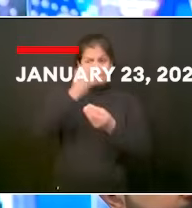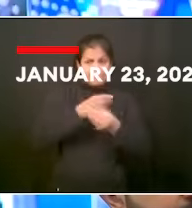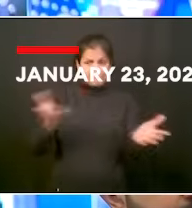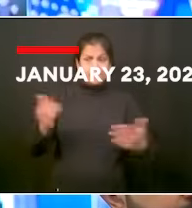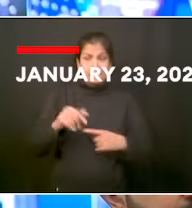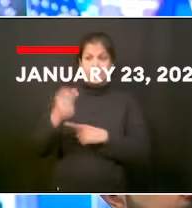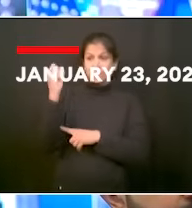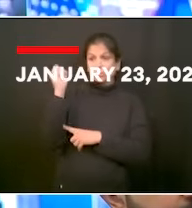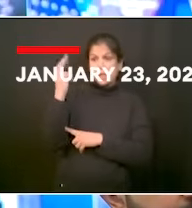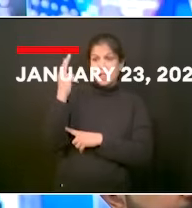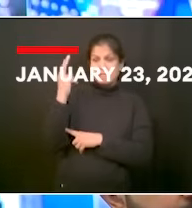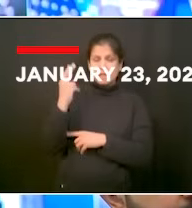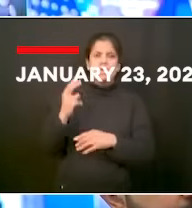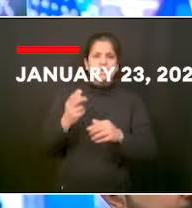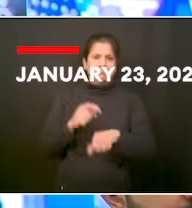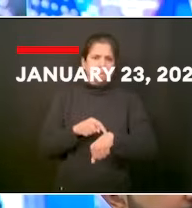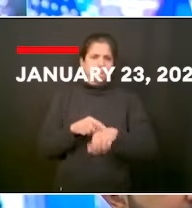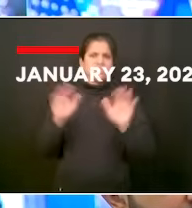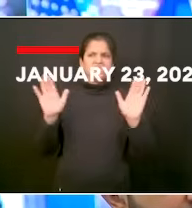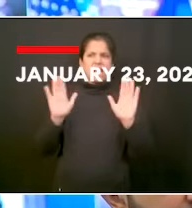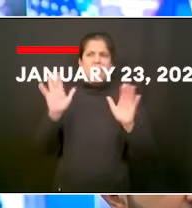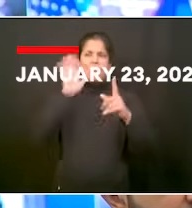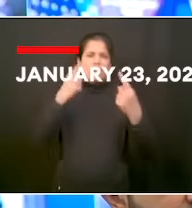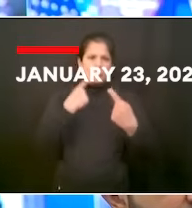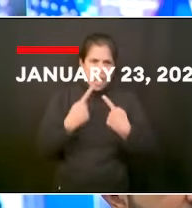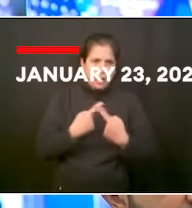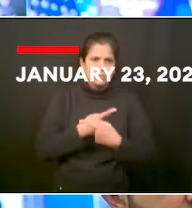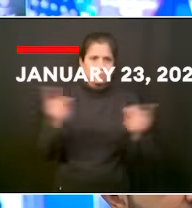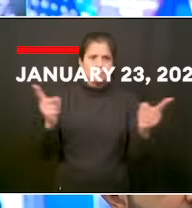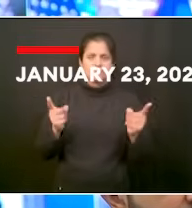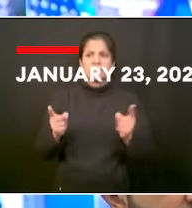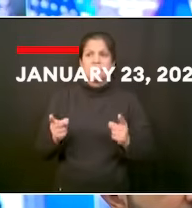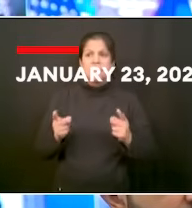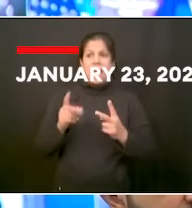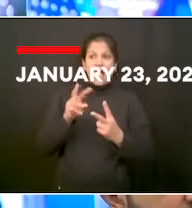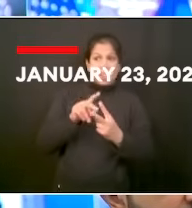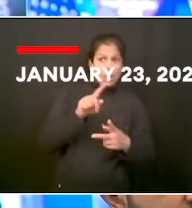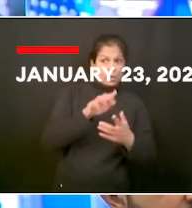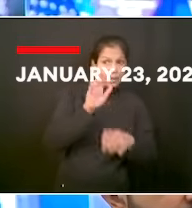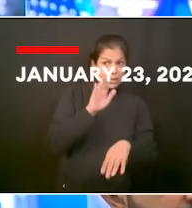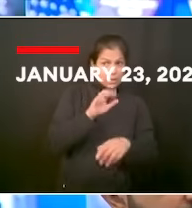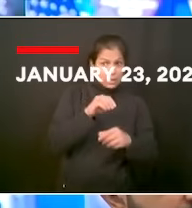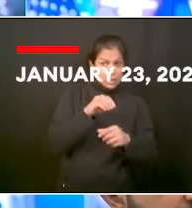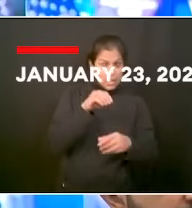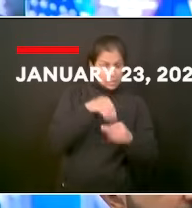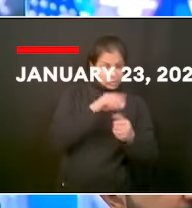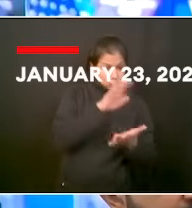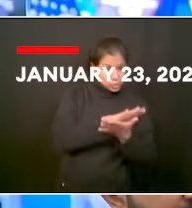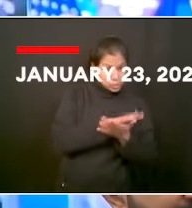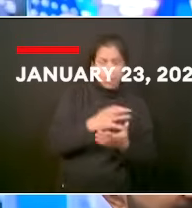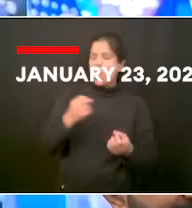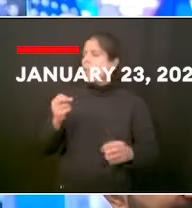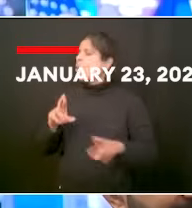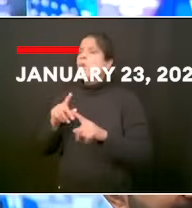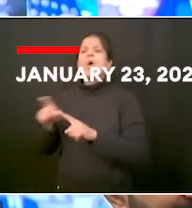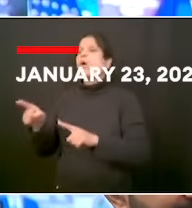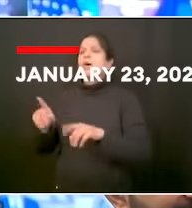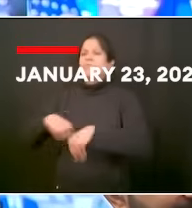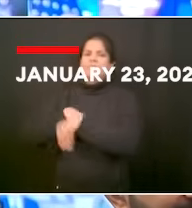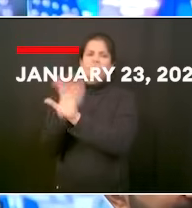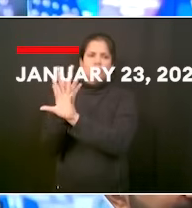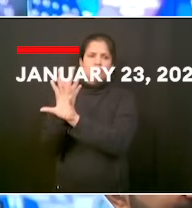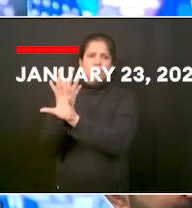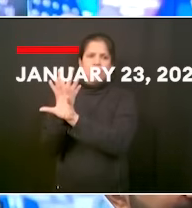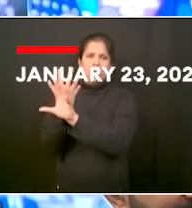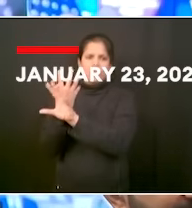whether schools will be, either pivoting to remote or open for instruction. In